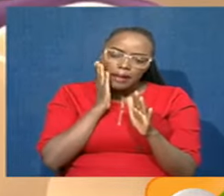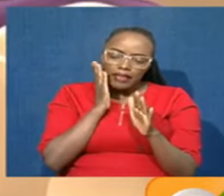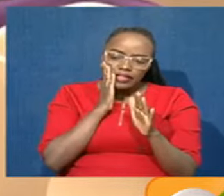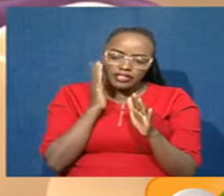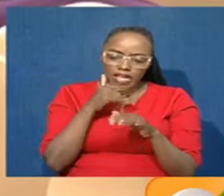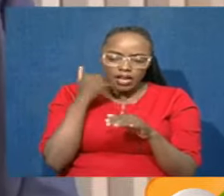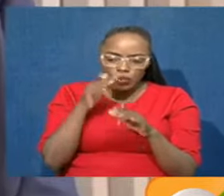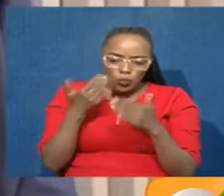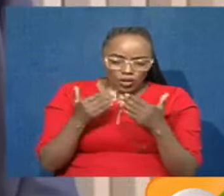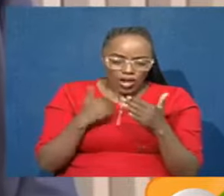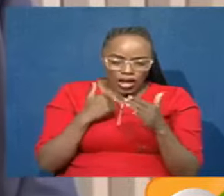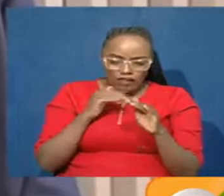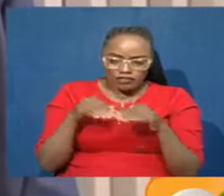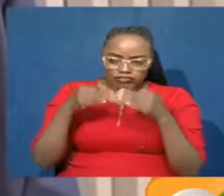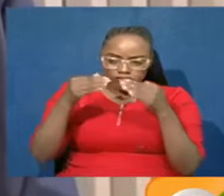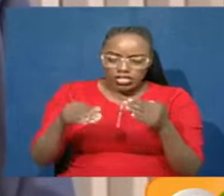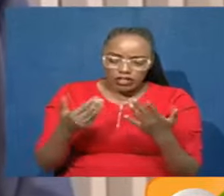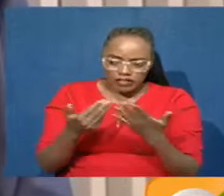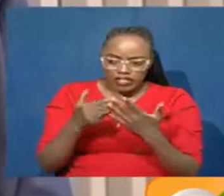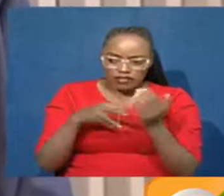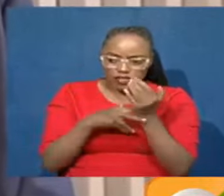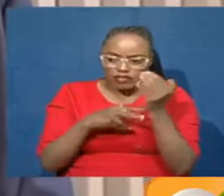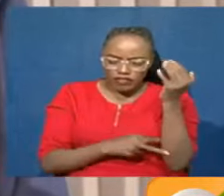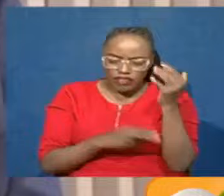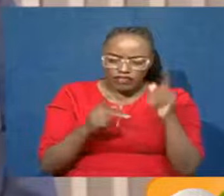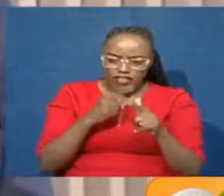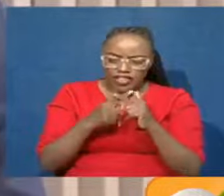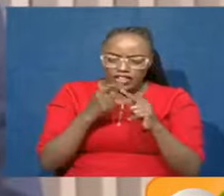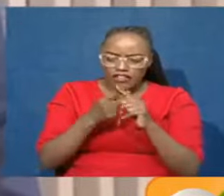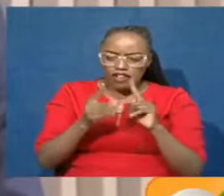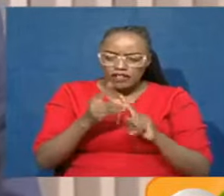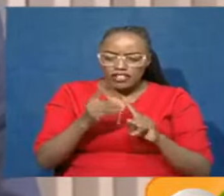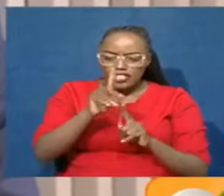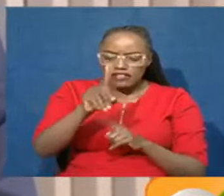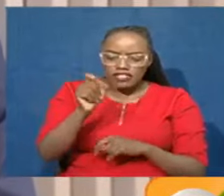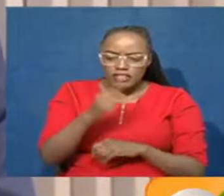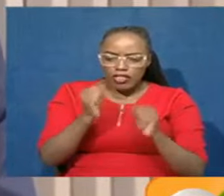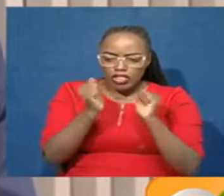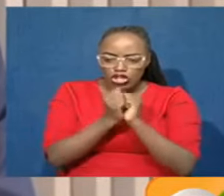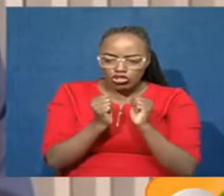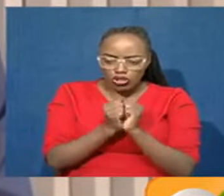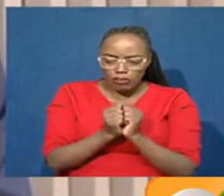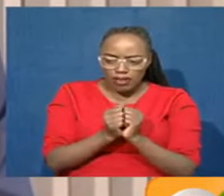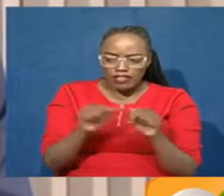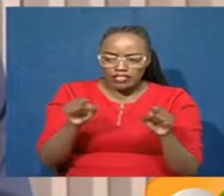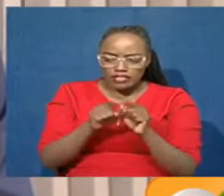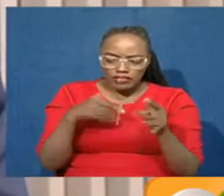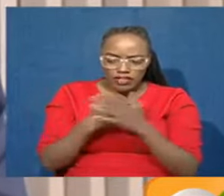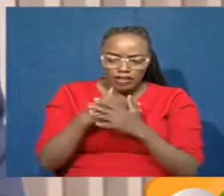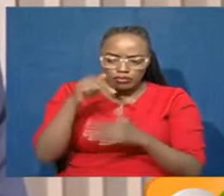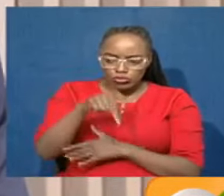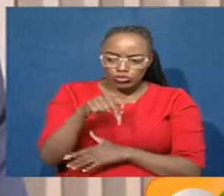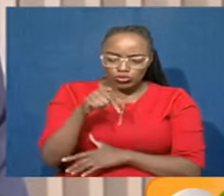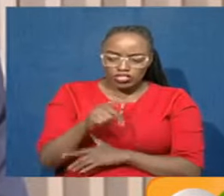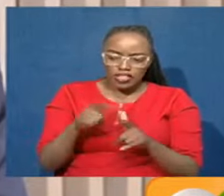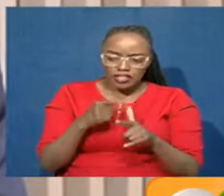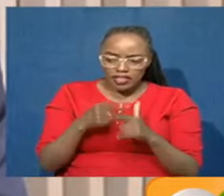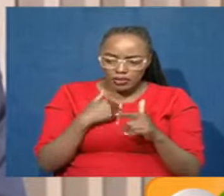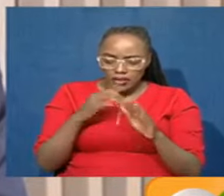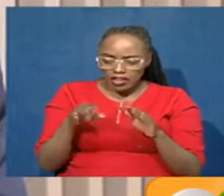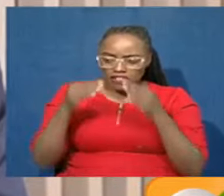who deliver at Jyothi RH, mm-hmm. you know, from 1st of October to date, in fact, up to today, we have actually delivered